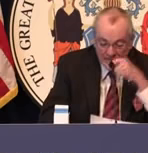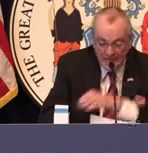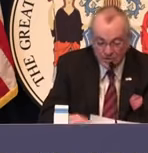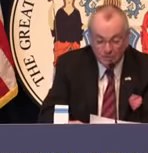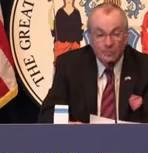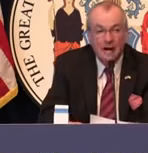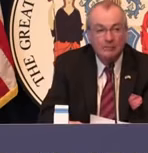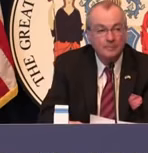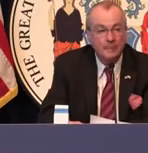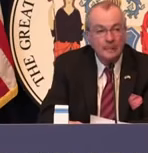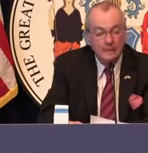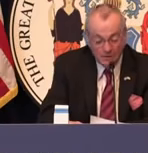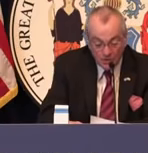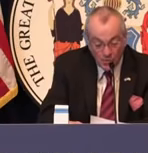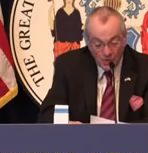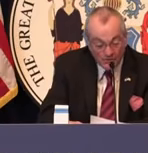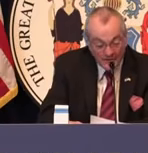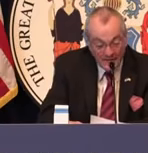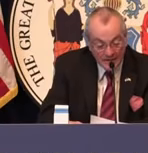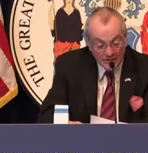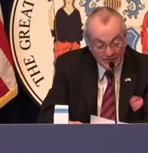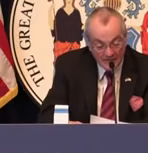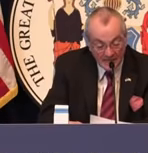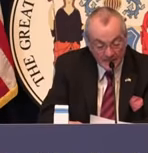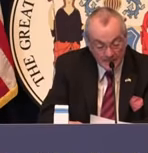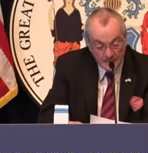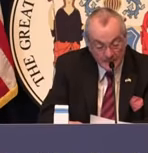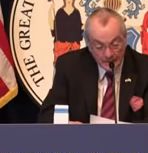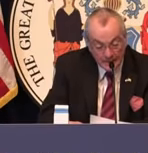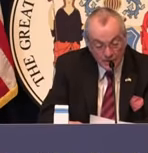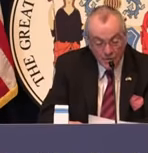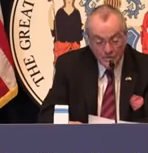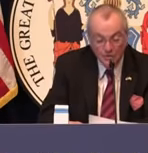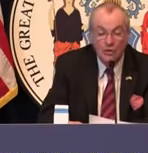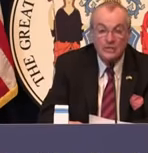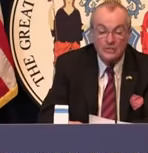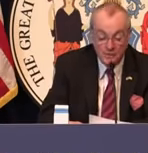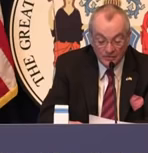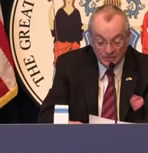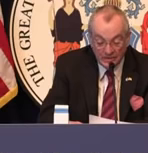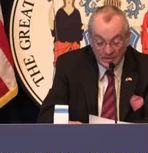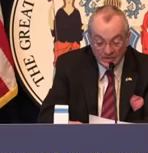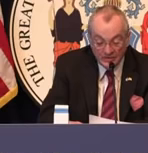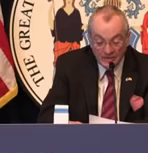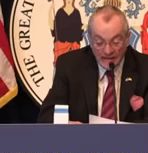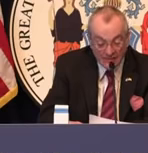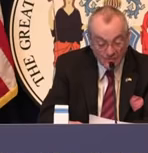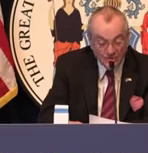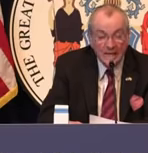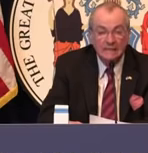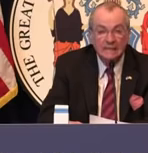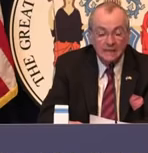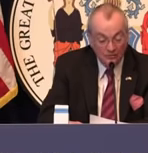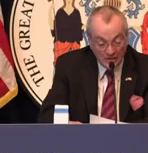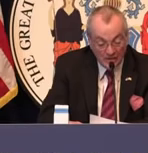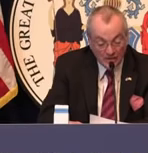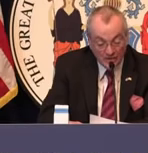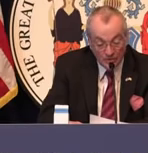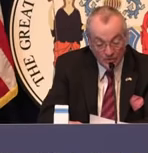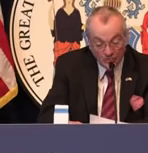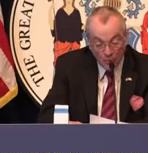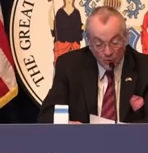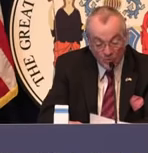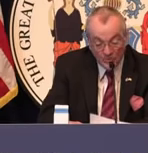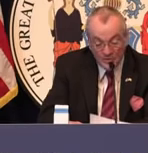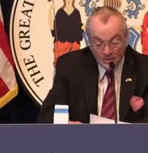that this is a national problem, and too often a national failure. During this crisis, we have seen that in state after state, seniors